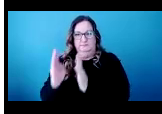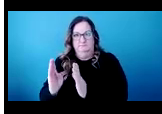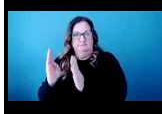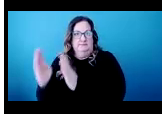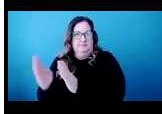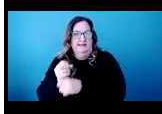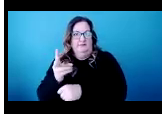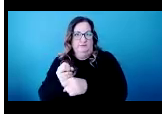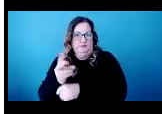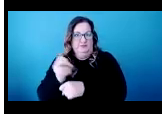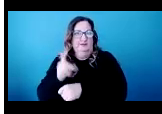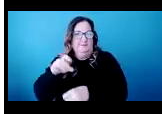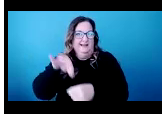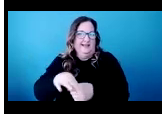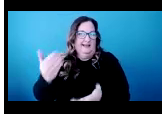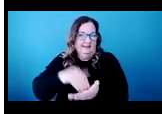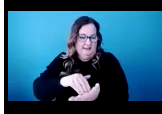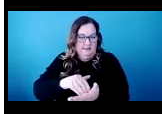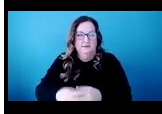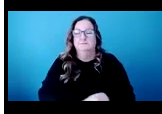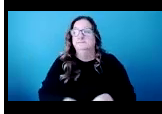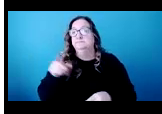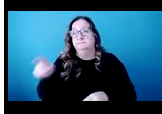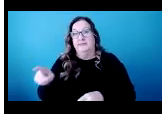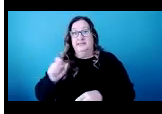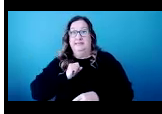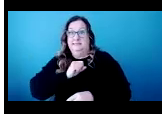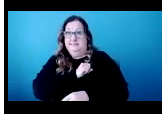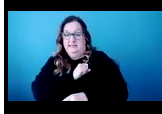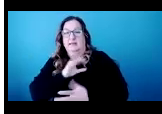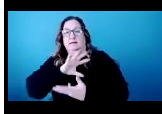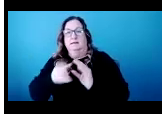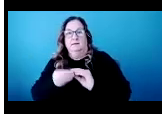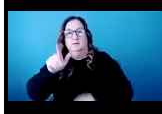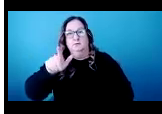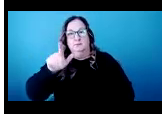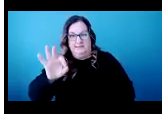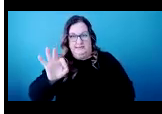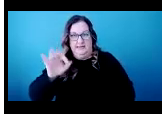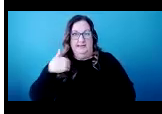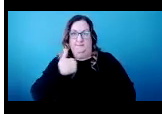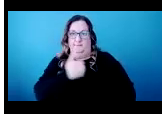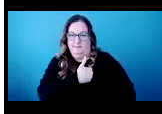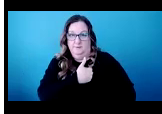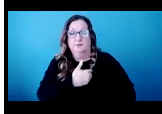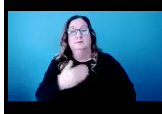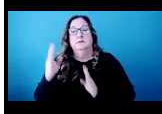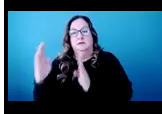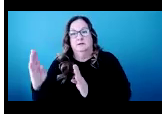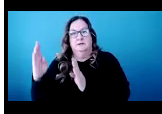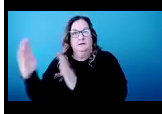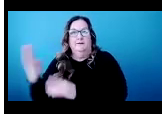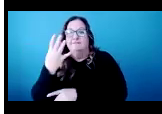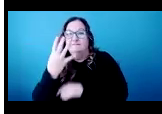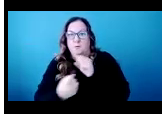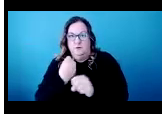the Senate in Utah has 29 Senate members, and they have 4-year terms. So half